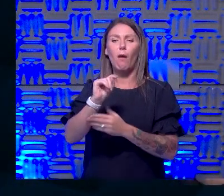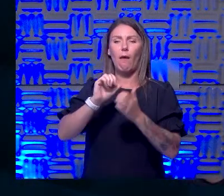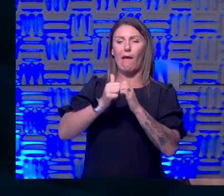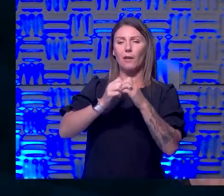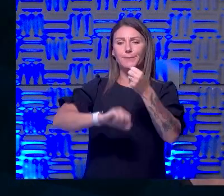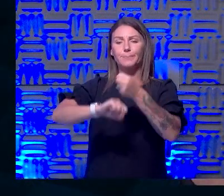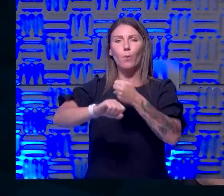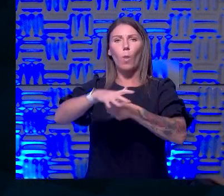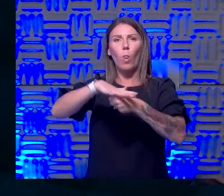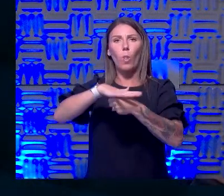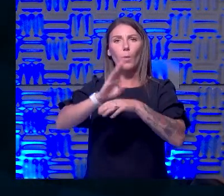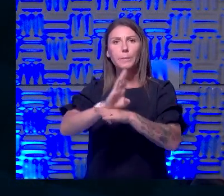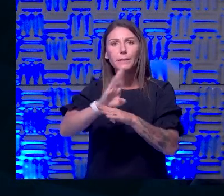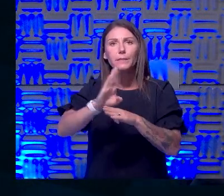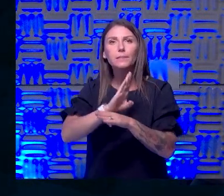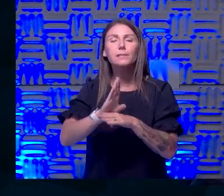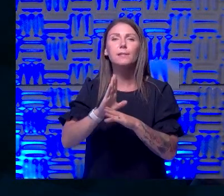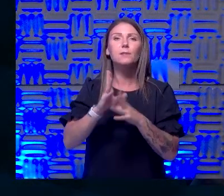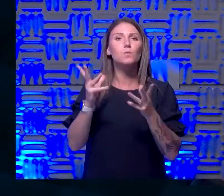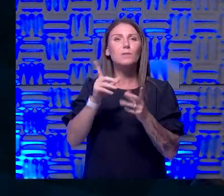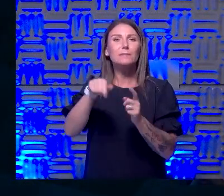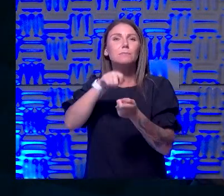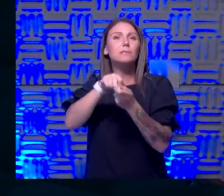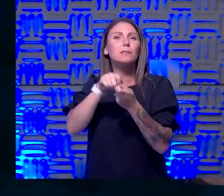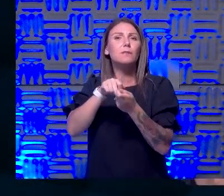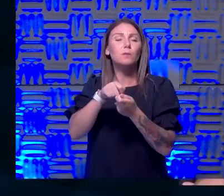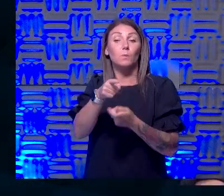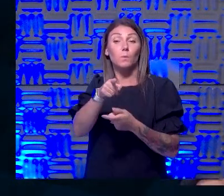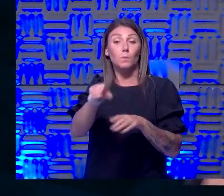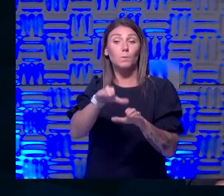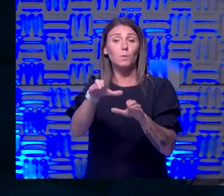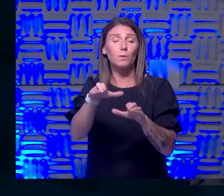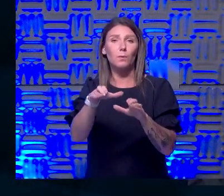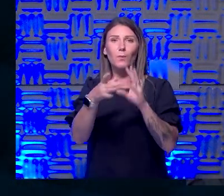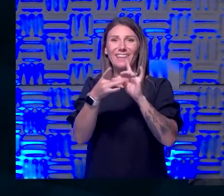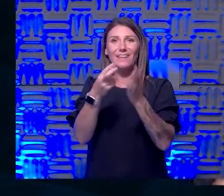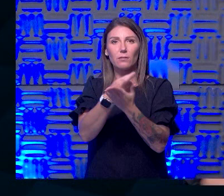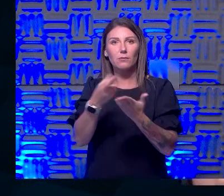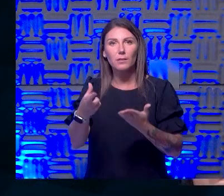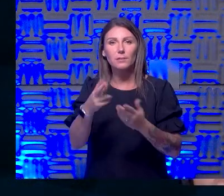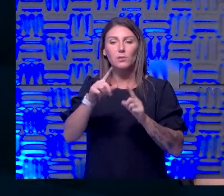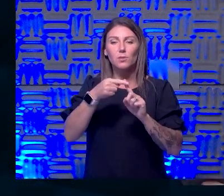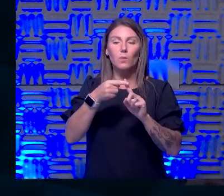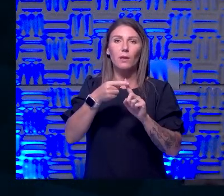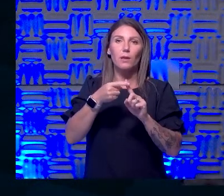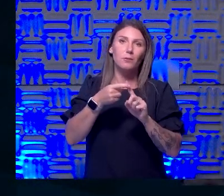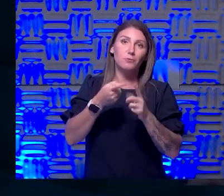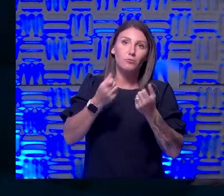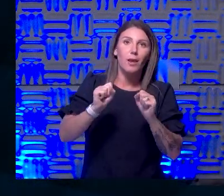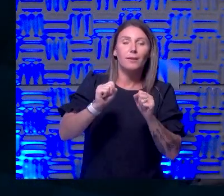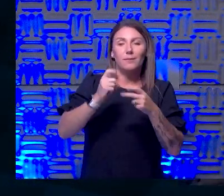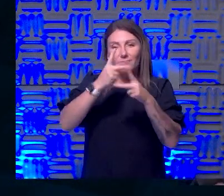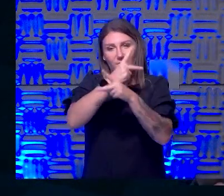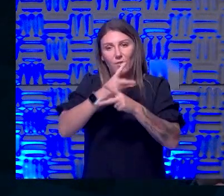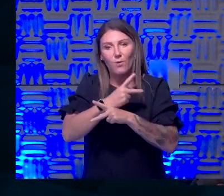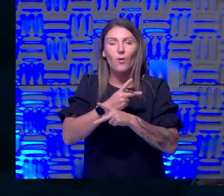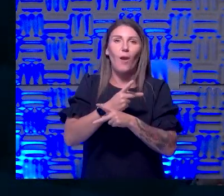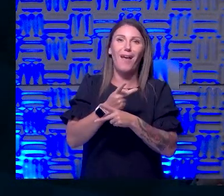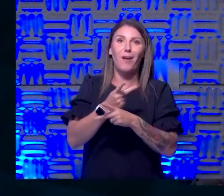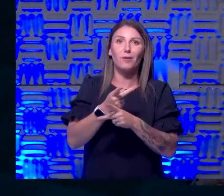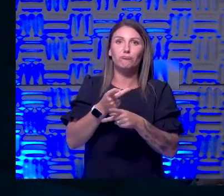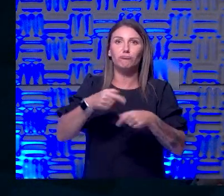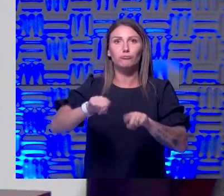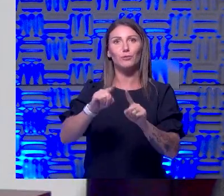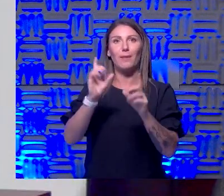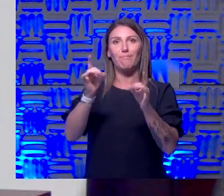What specifically are you helping them resource-wise as they navigate through COVID-19? Well, good